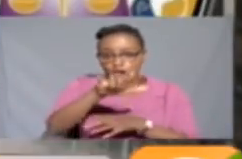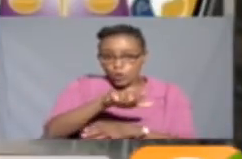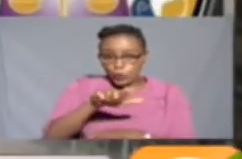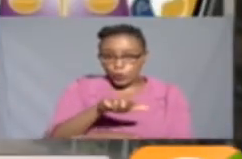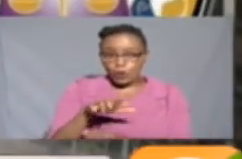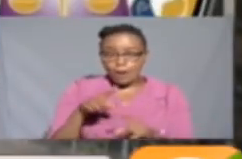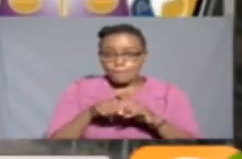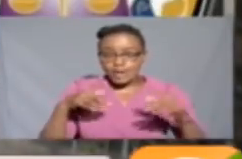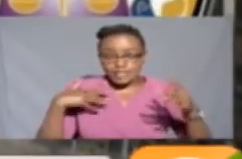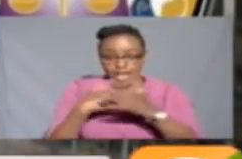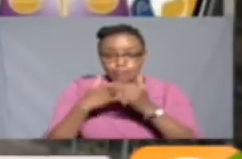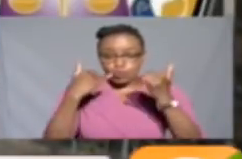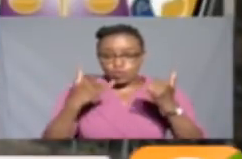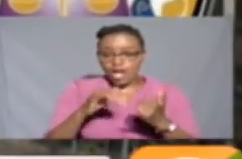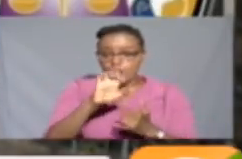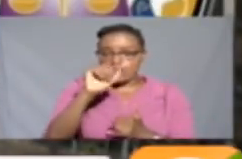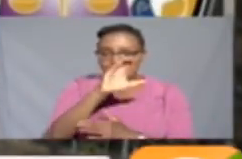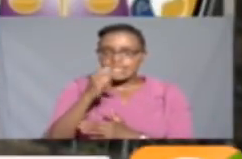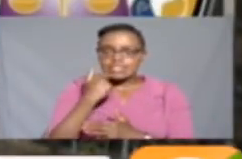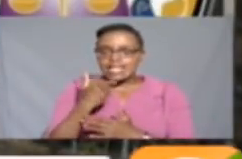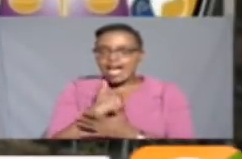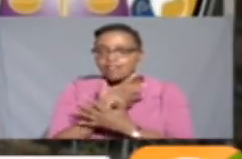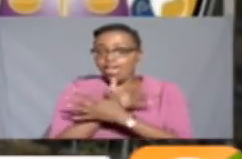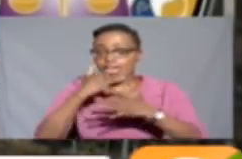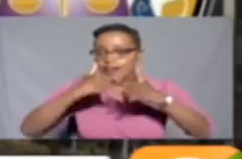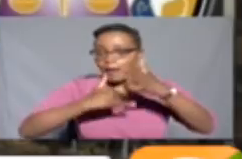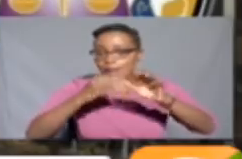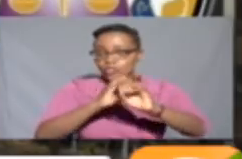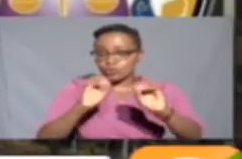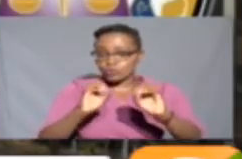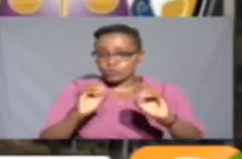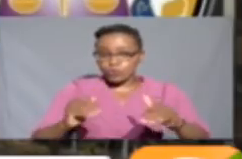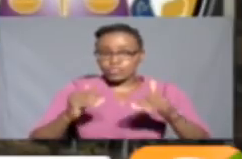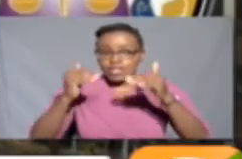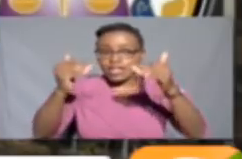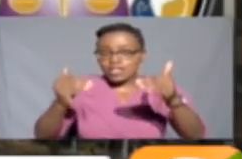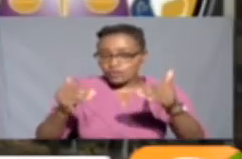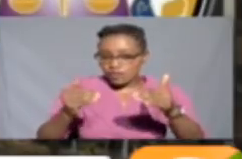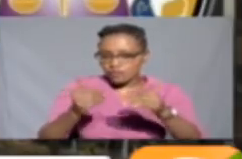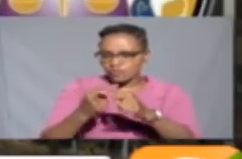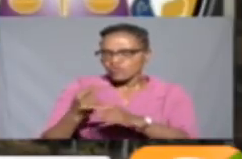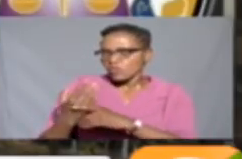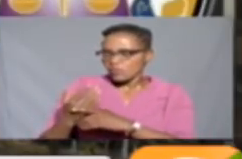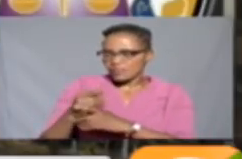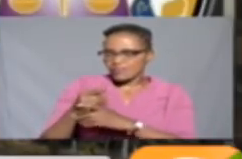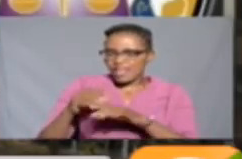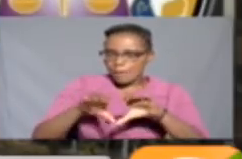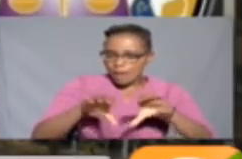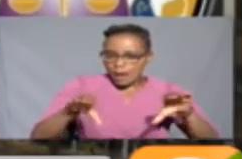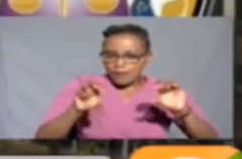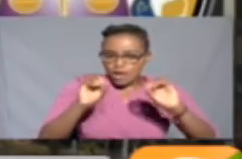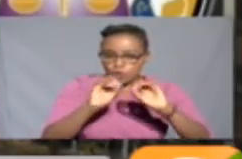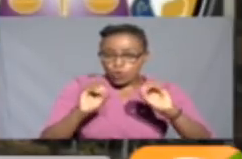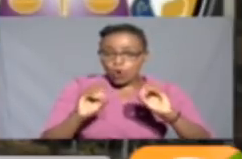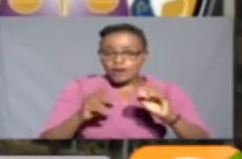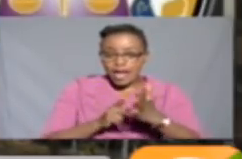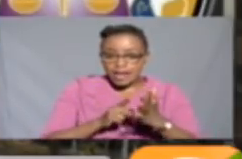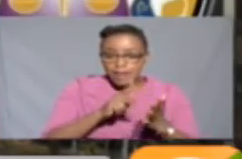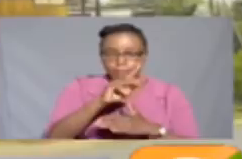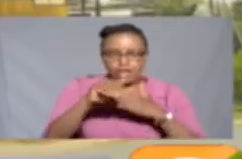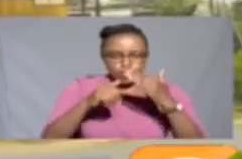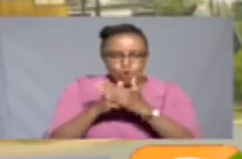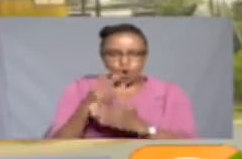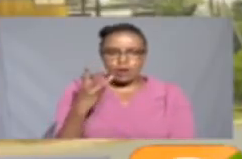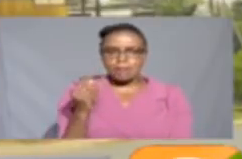to date, EACC says no auto transformer was supplied by the Redline company, yet it had been paid the whole